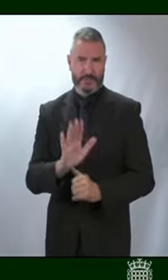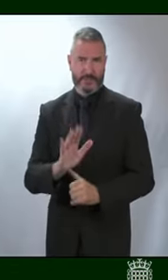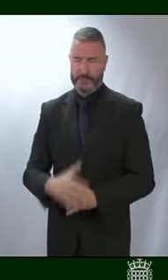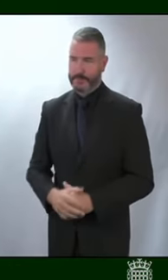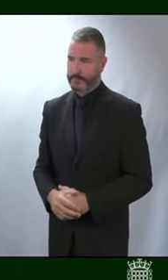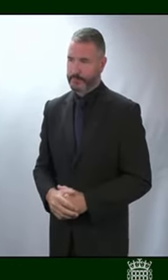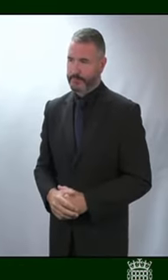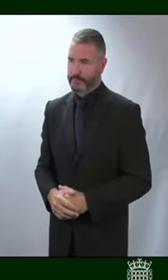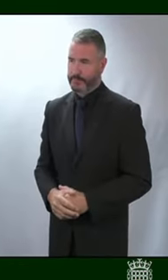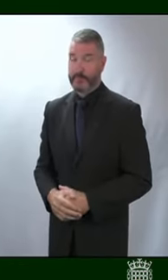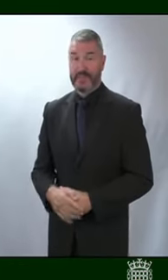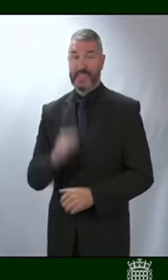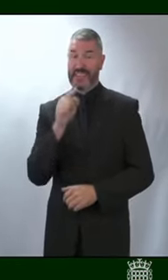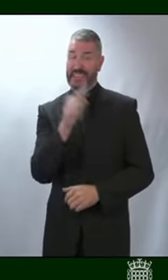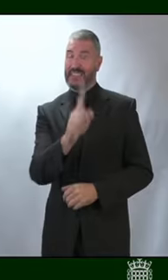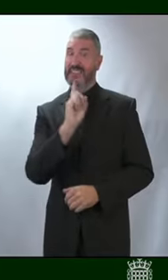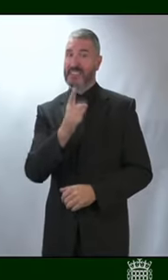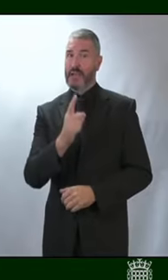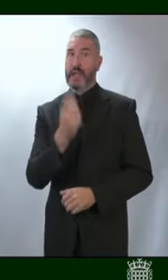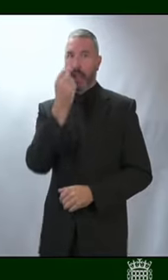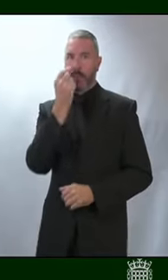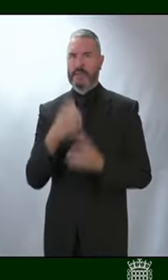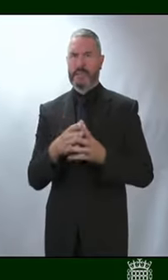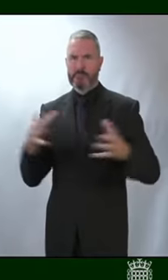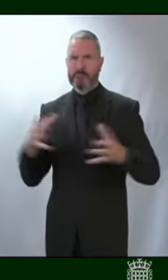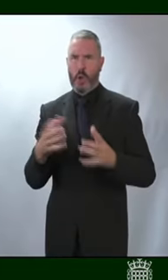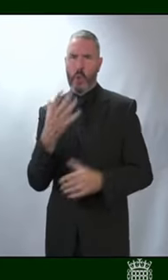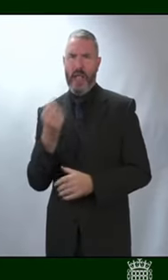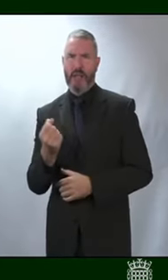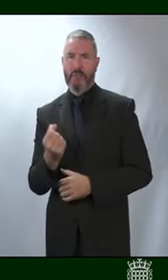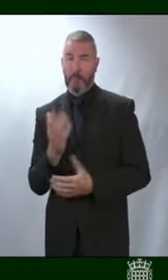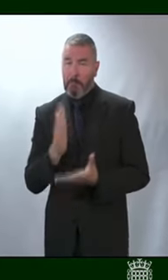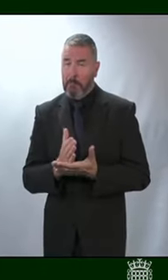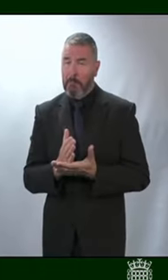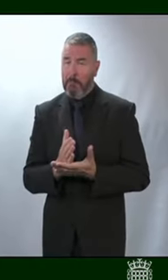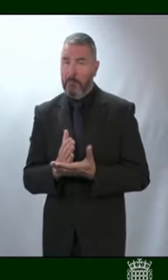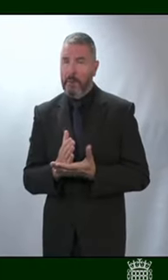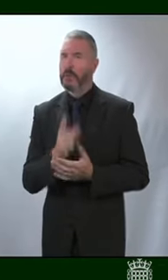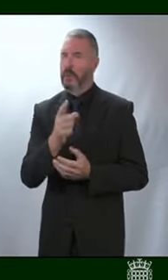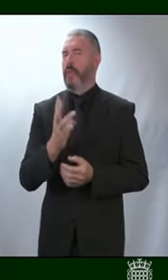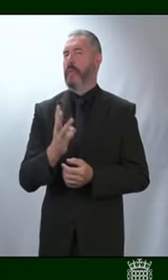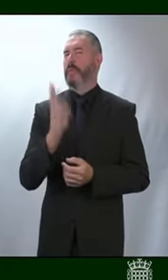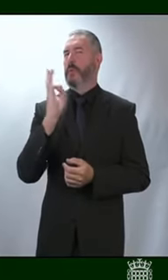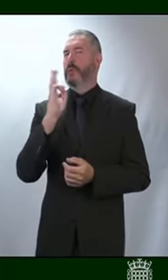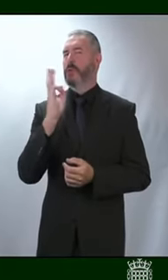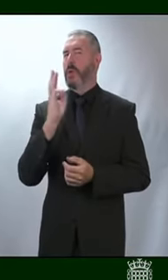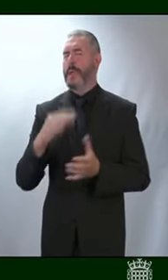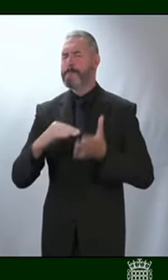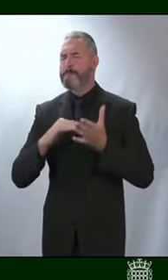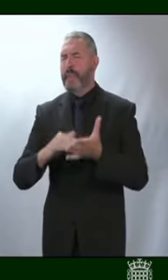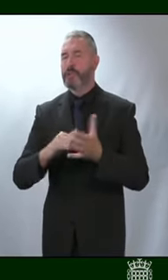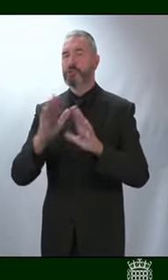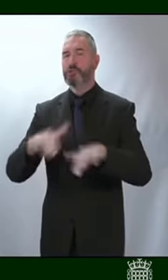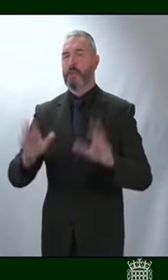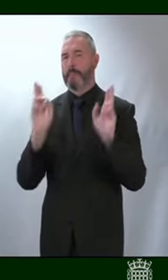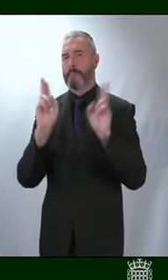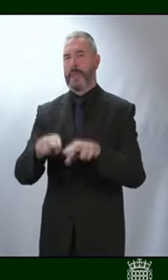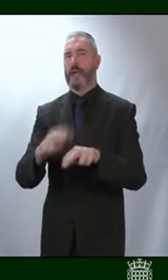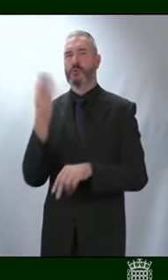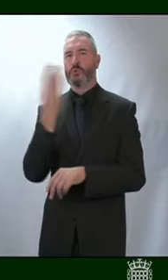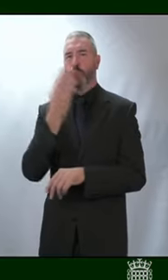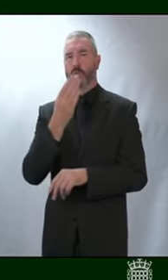The Prime Minister says we've got capacity, goes on and on about capacity. Let's test that. 3 weeks ago, millions of children went back to school. That's a